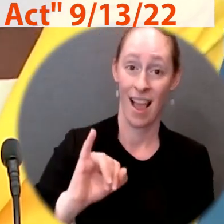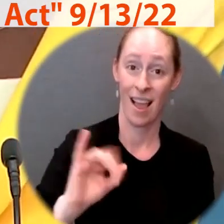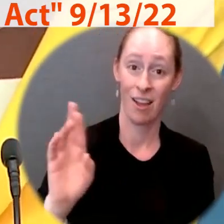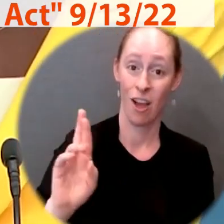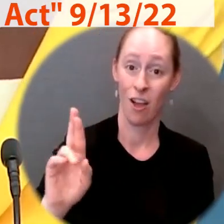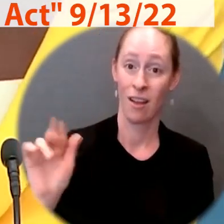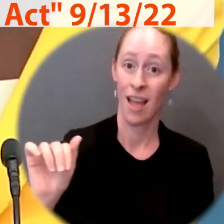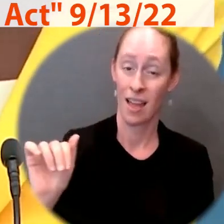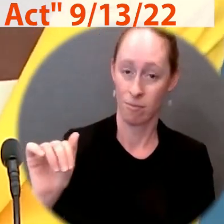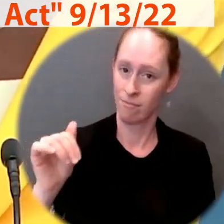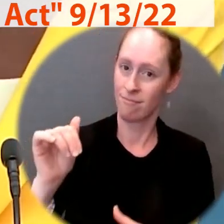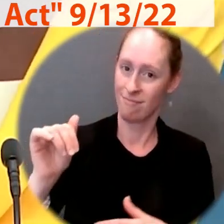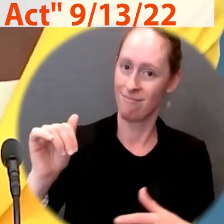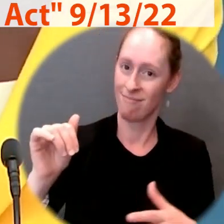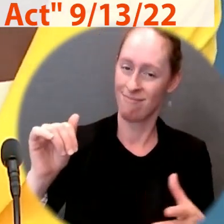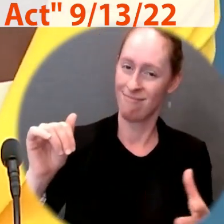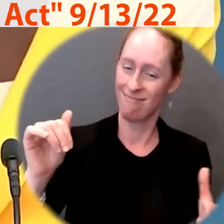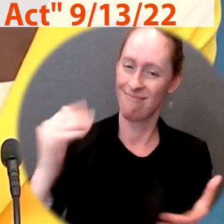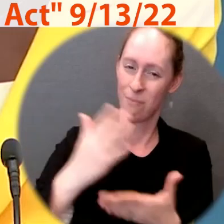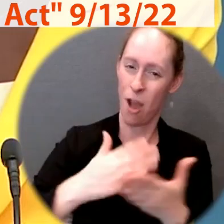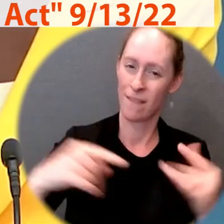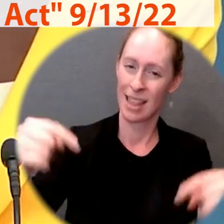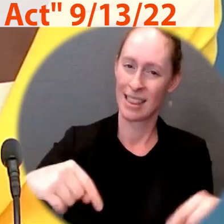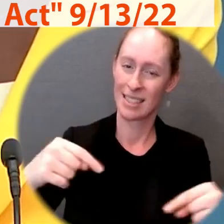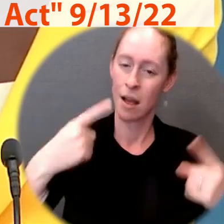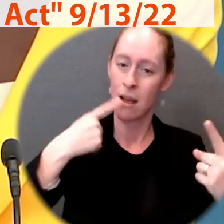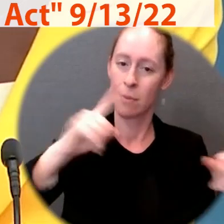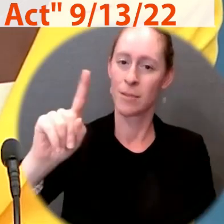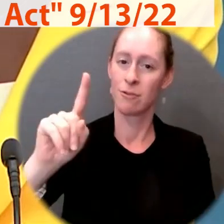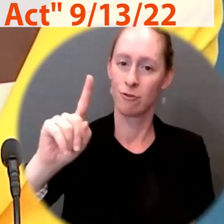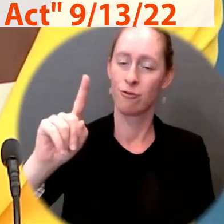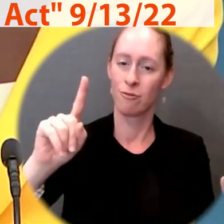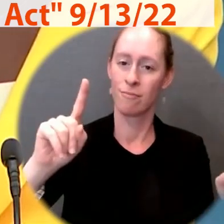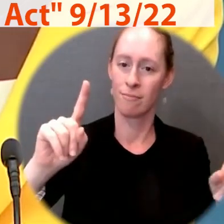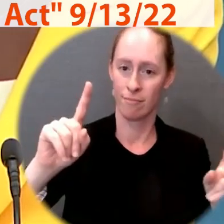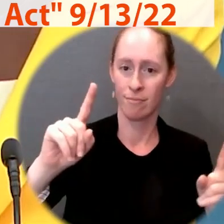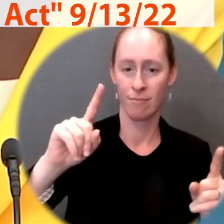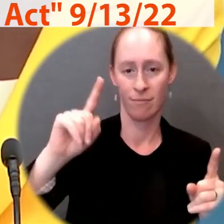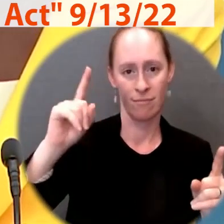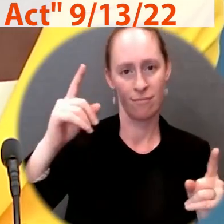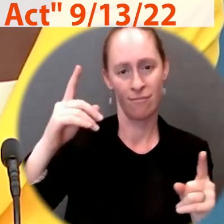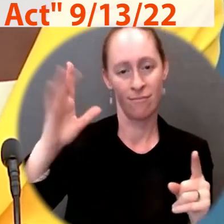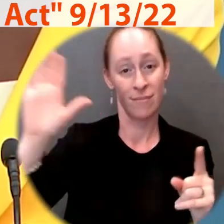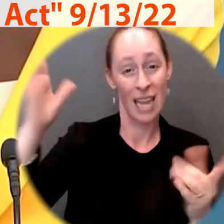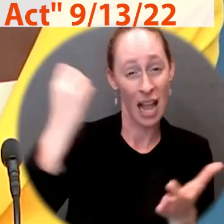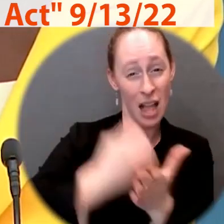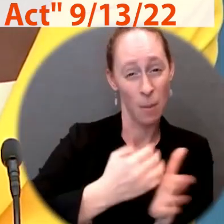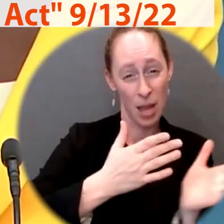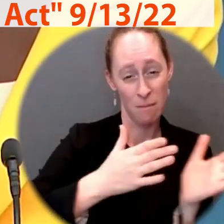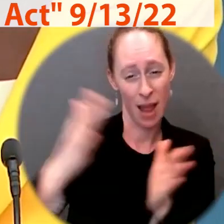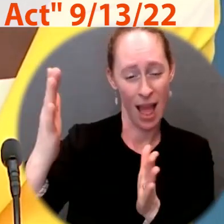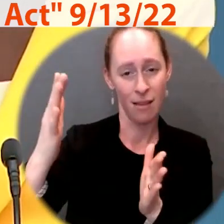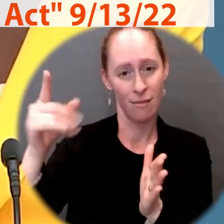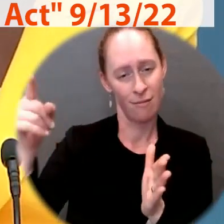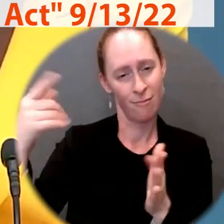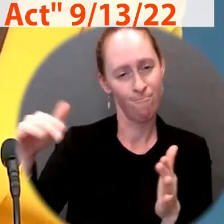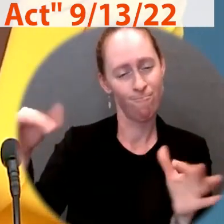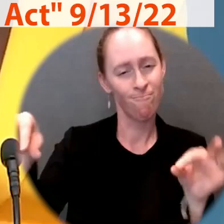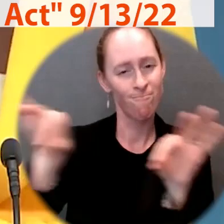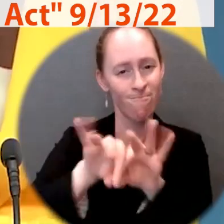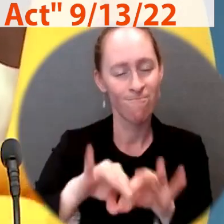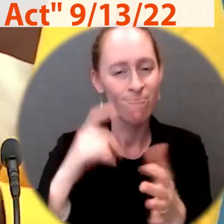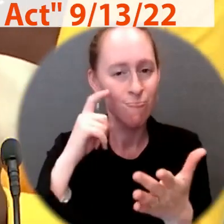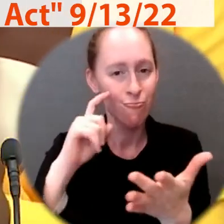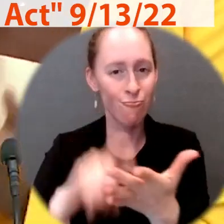does. Which is only part of the Americans' economic plan. The president's economic plan. So yes,